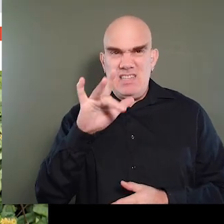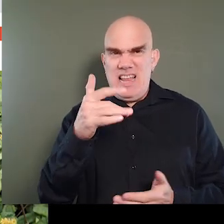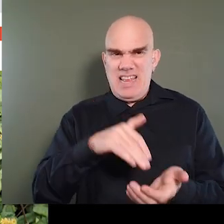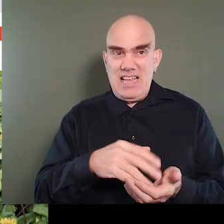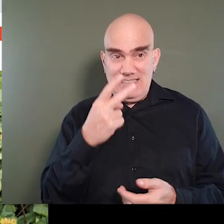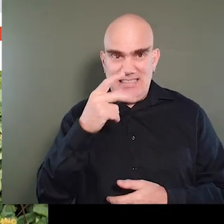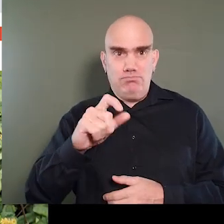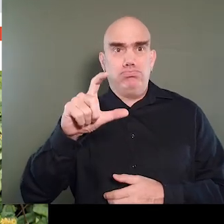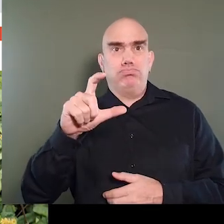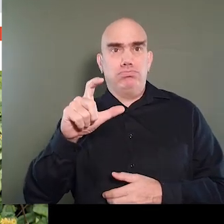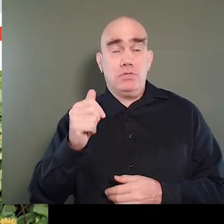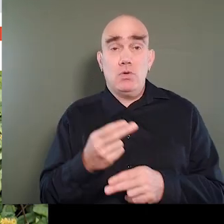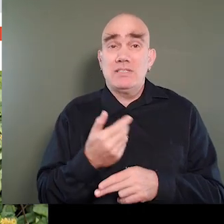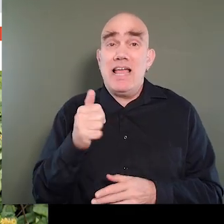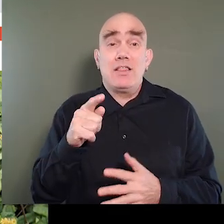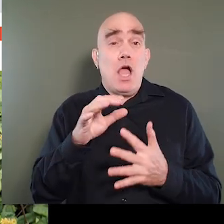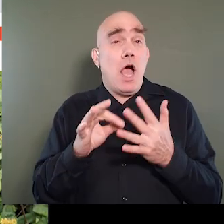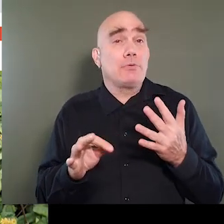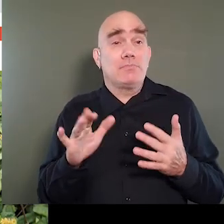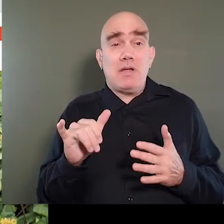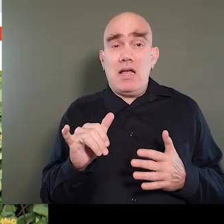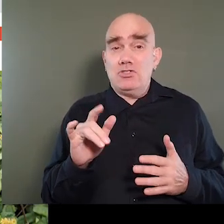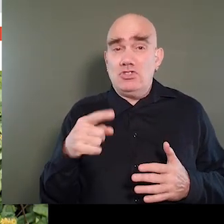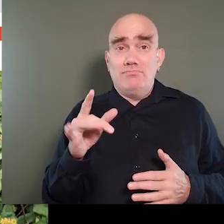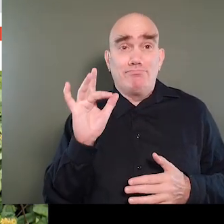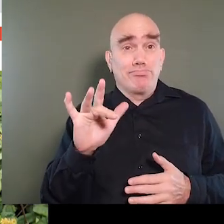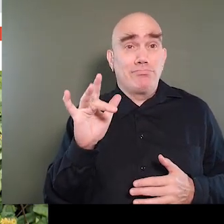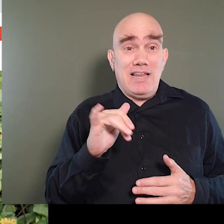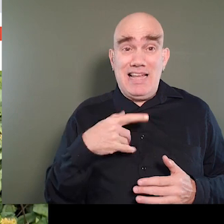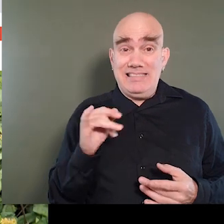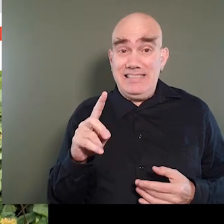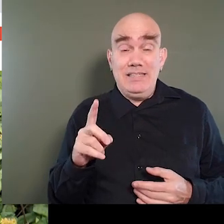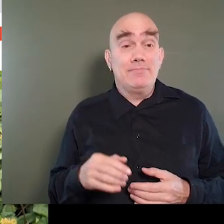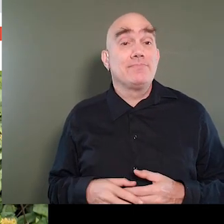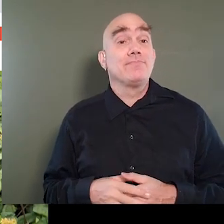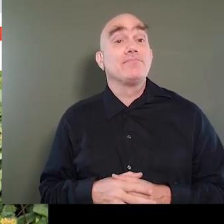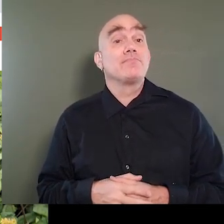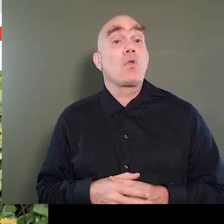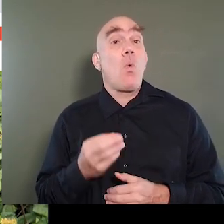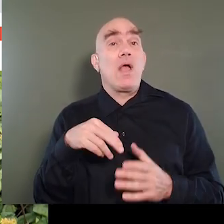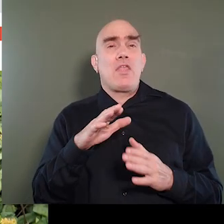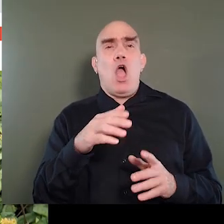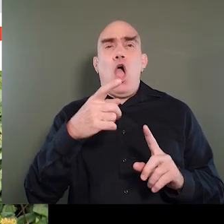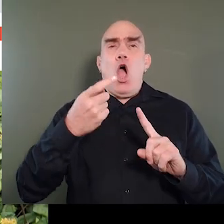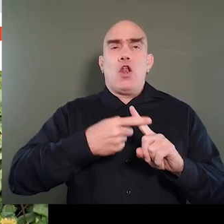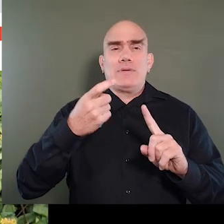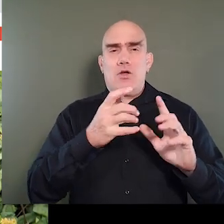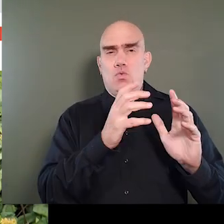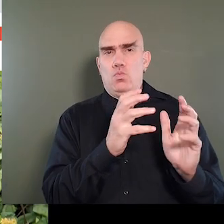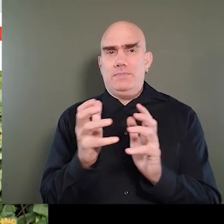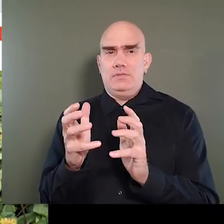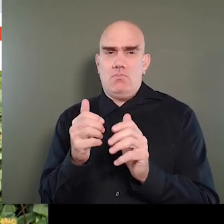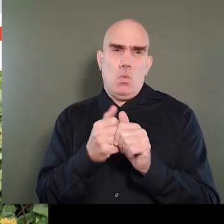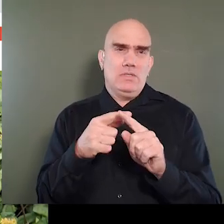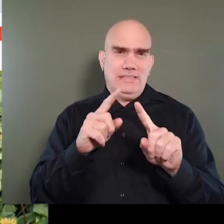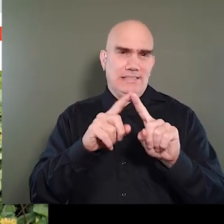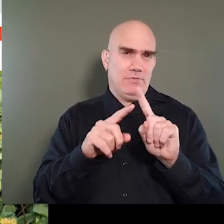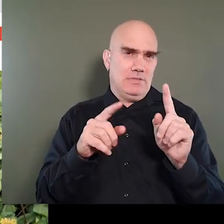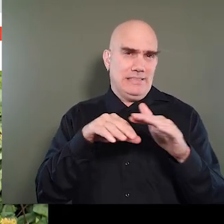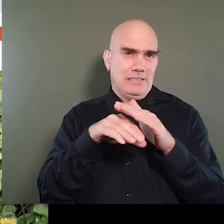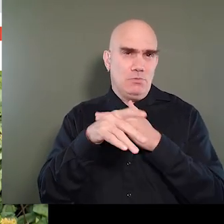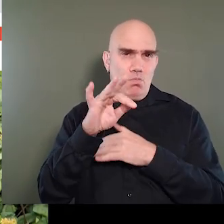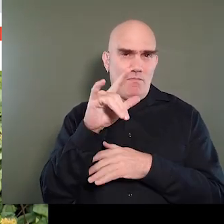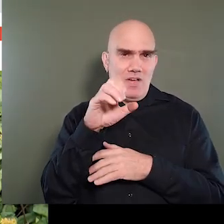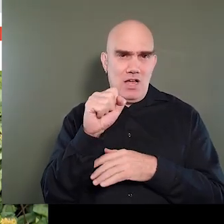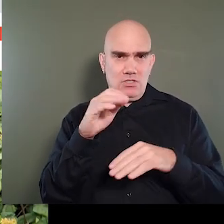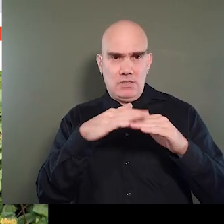again, and you can use any of these options by selecting them manually like I just did, or in their automatic groupings according to the different accessibility profiles here on